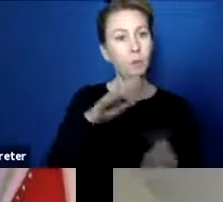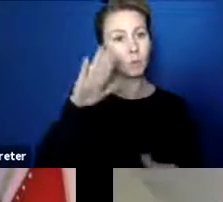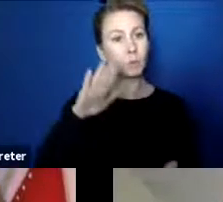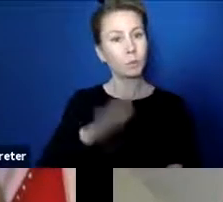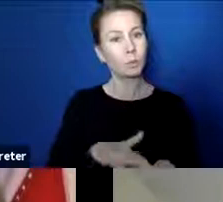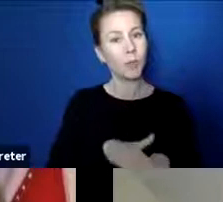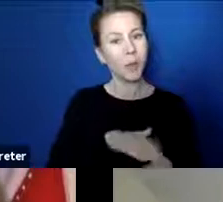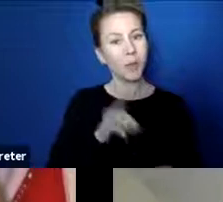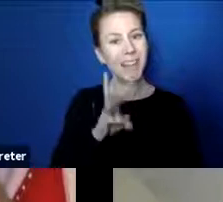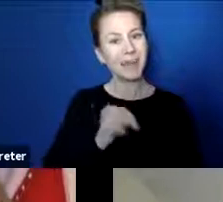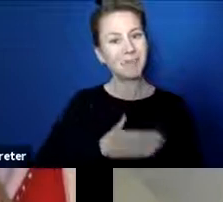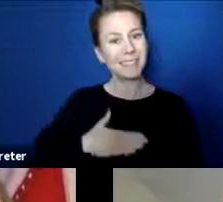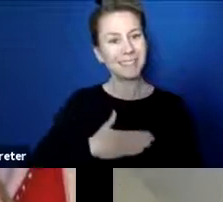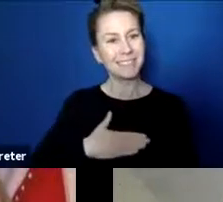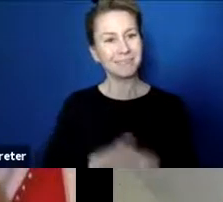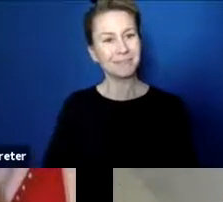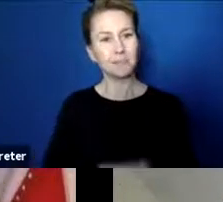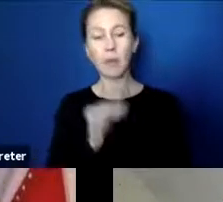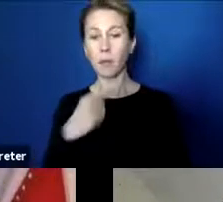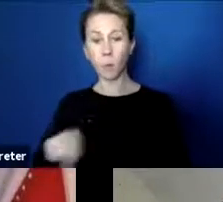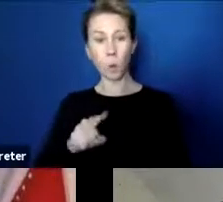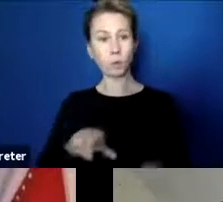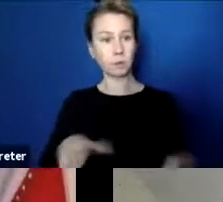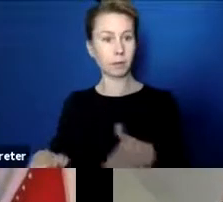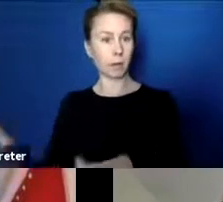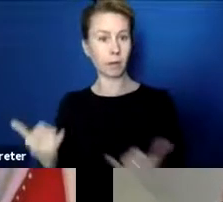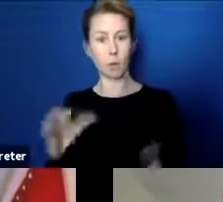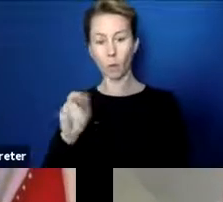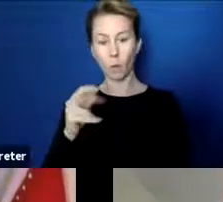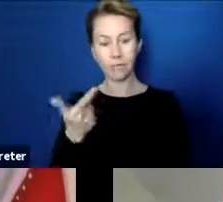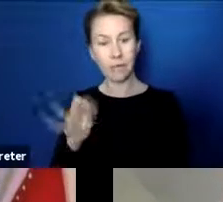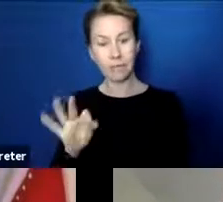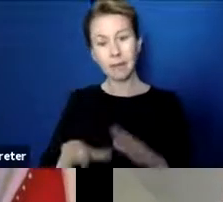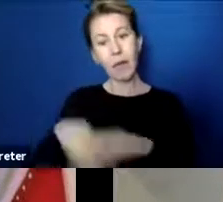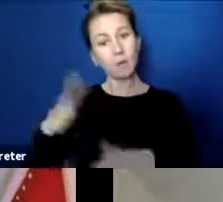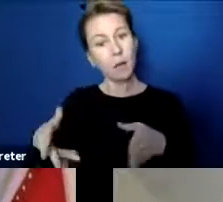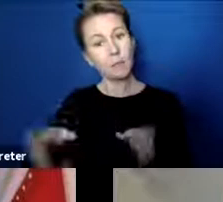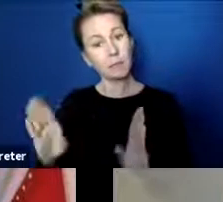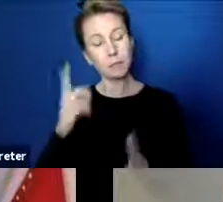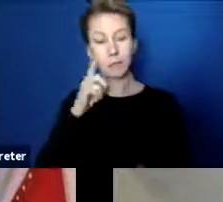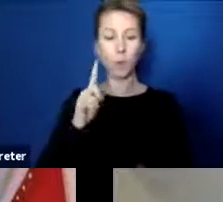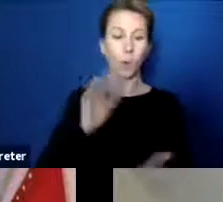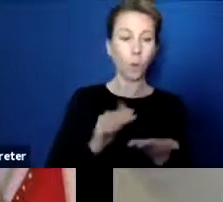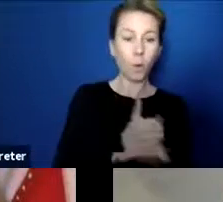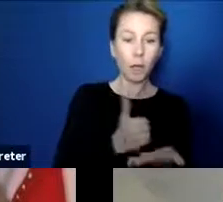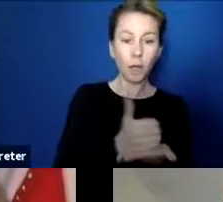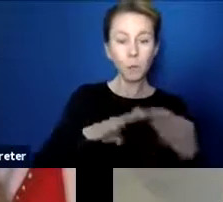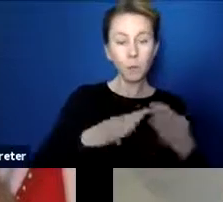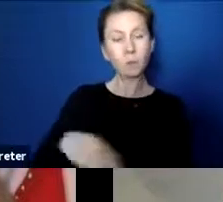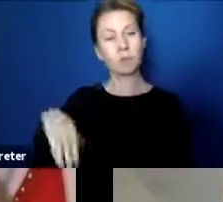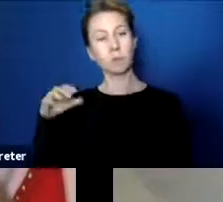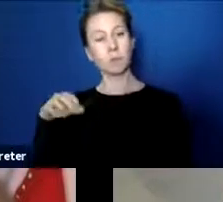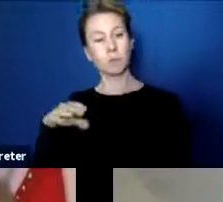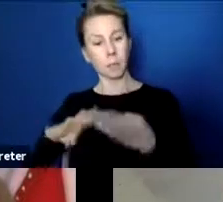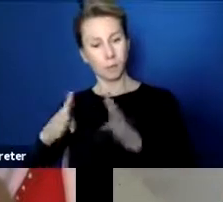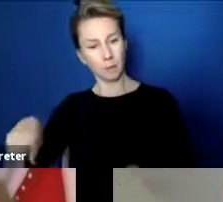chronic understaffing, and poor oversight, all contribute to the pandemic hellscape the long-term care system finds itself in today. I also want